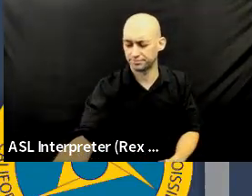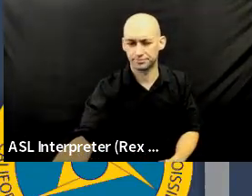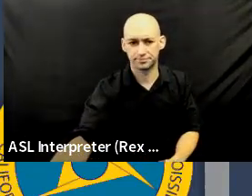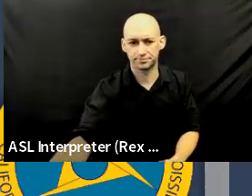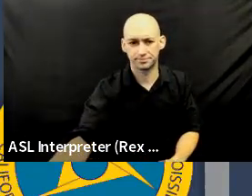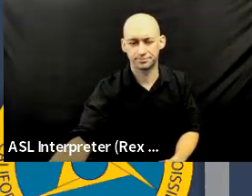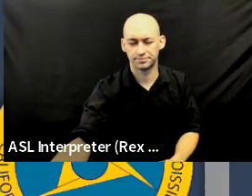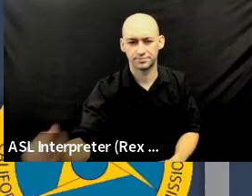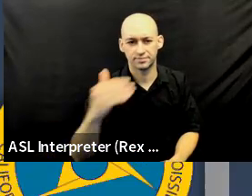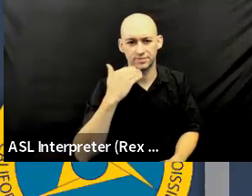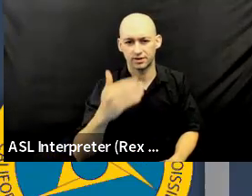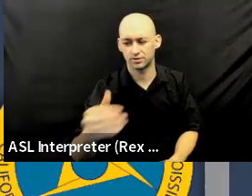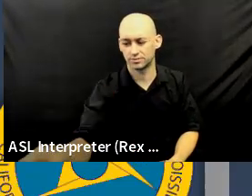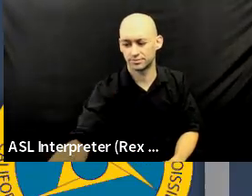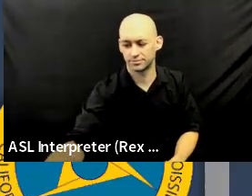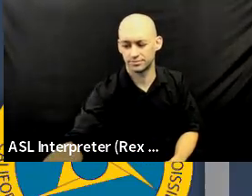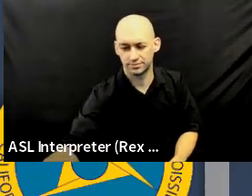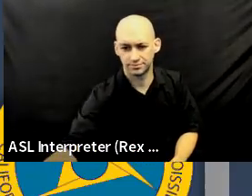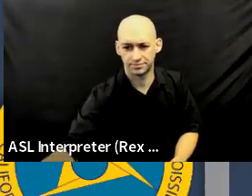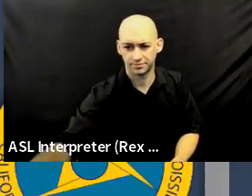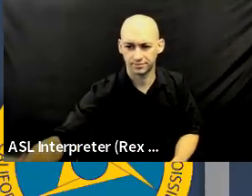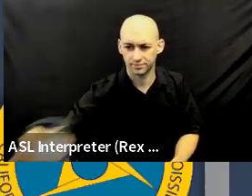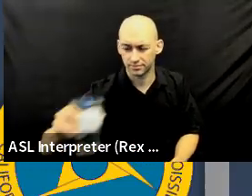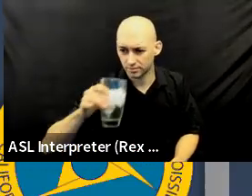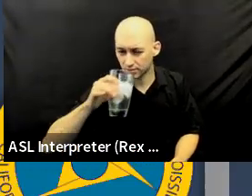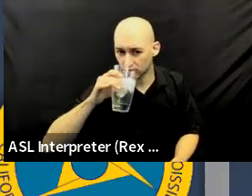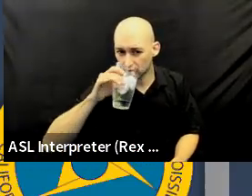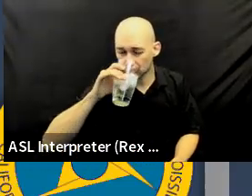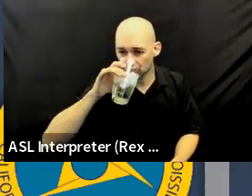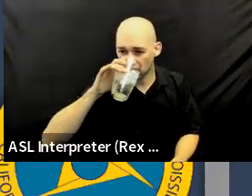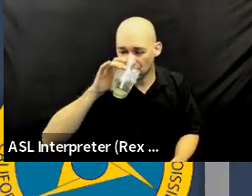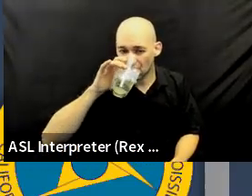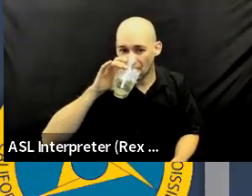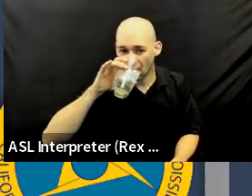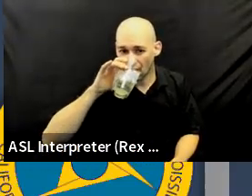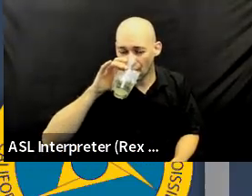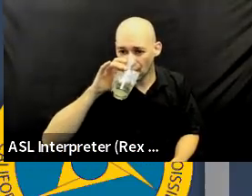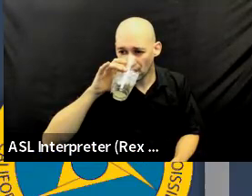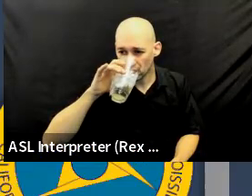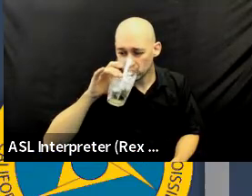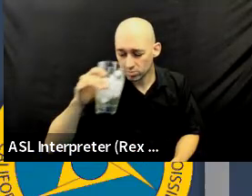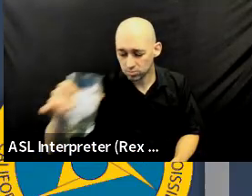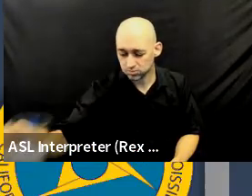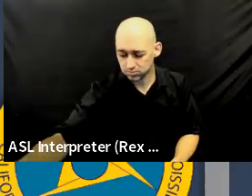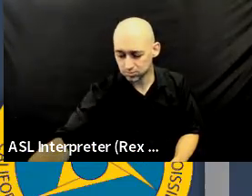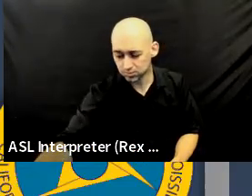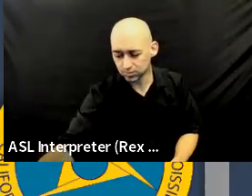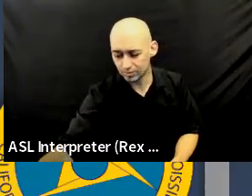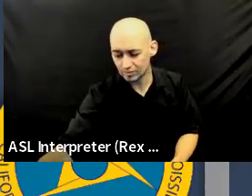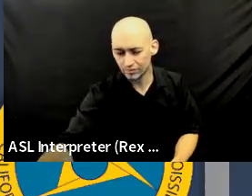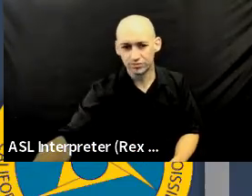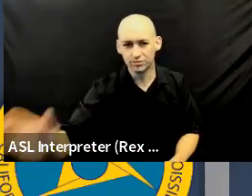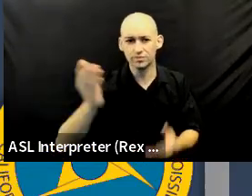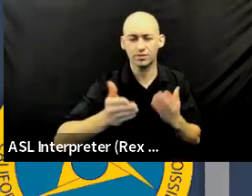Thank you, Commissioner Norton. Look, I'll say this, and it may sound a little harsh, but the work that we're